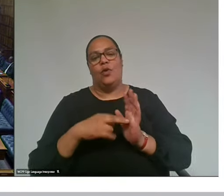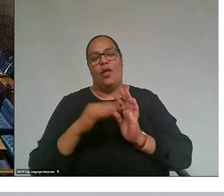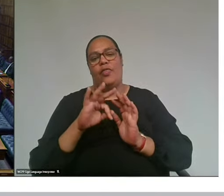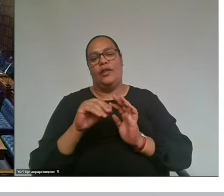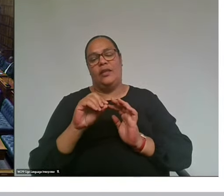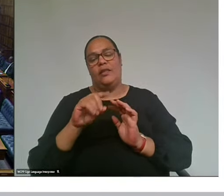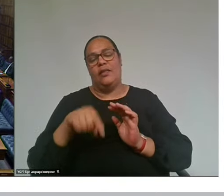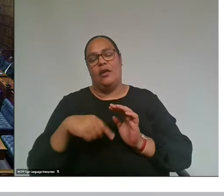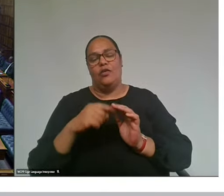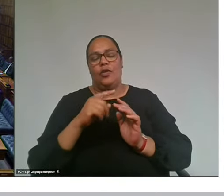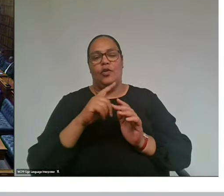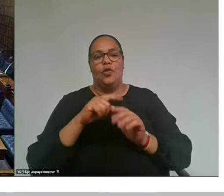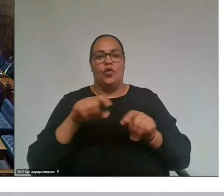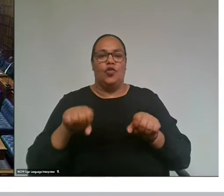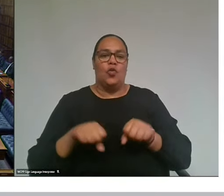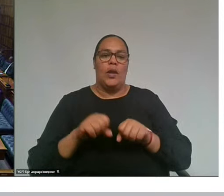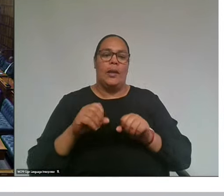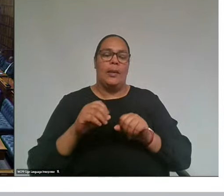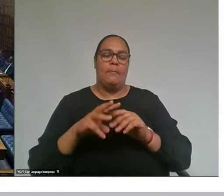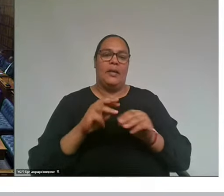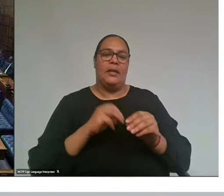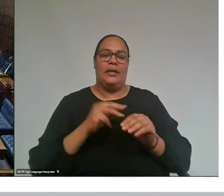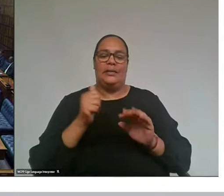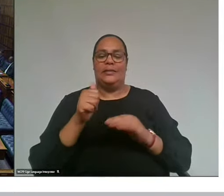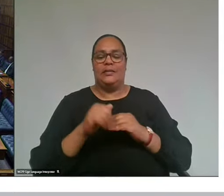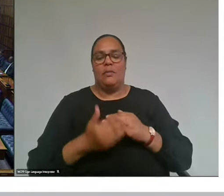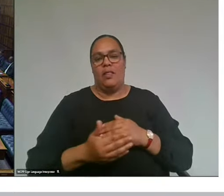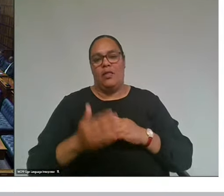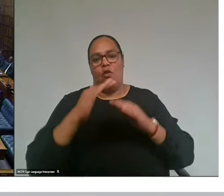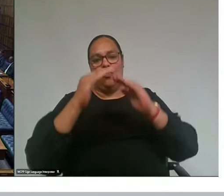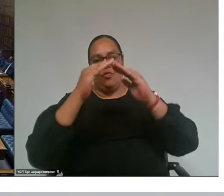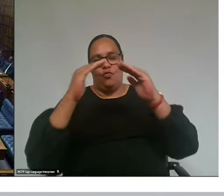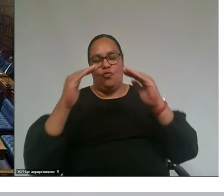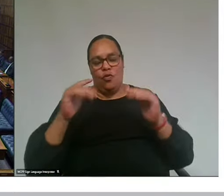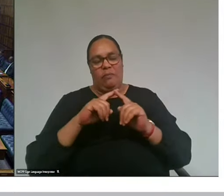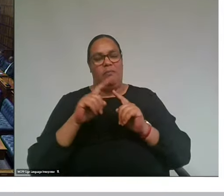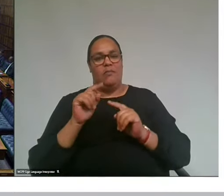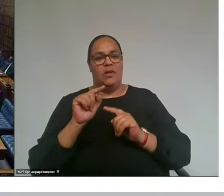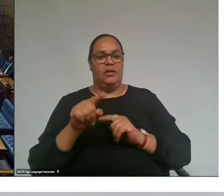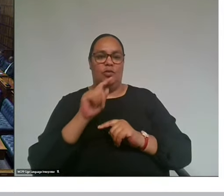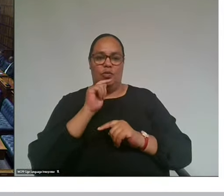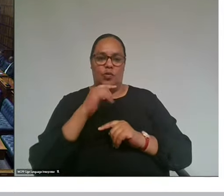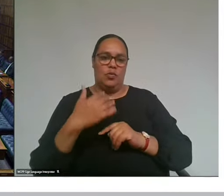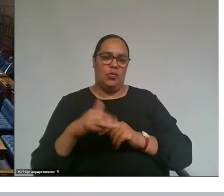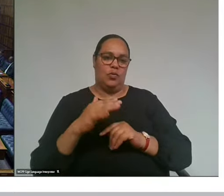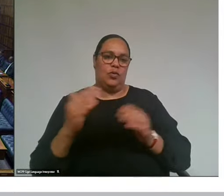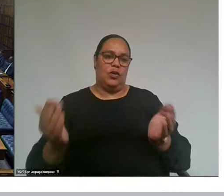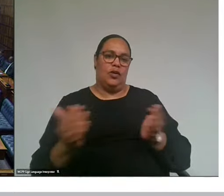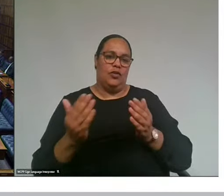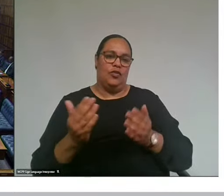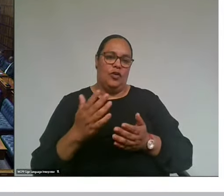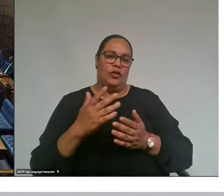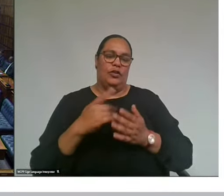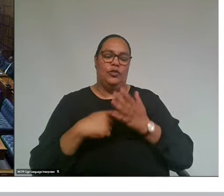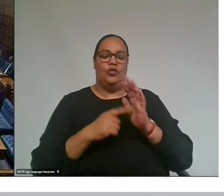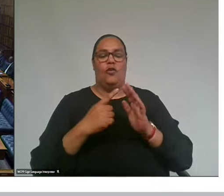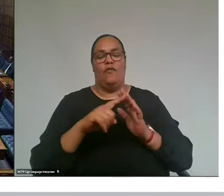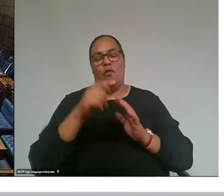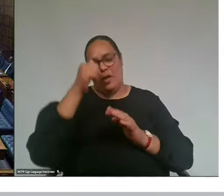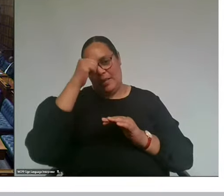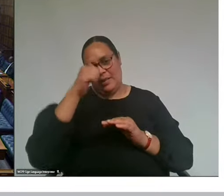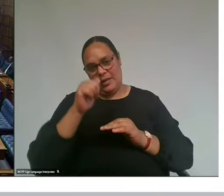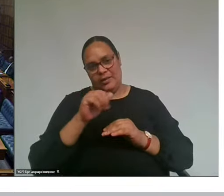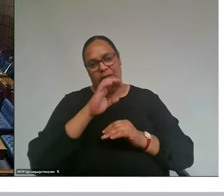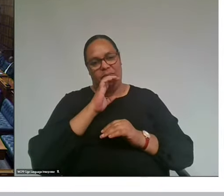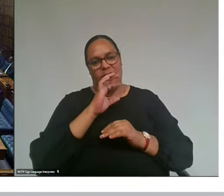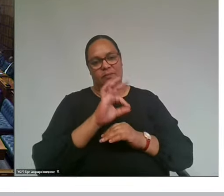meters of space under roof in the next six months um which is which is a very encouraging sign for Atlantis so we